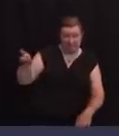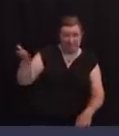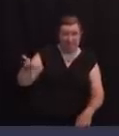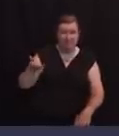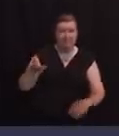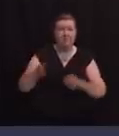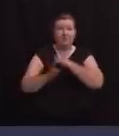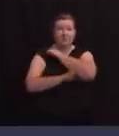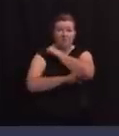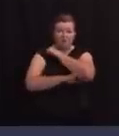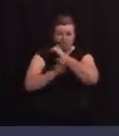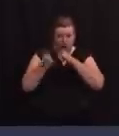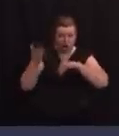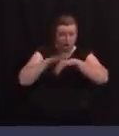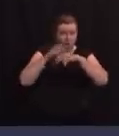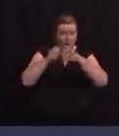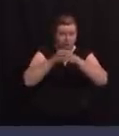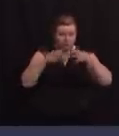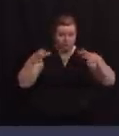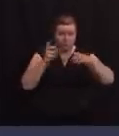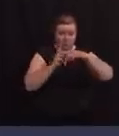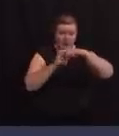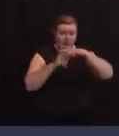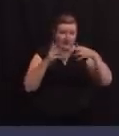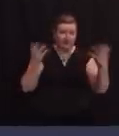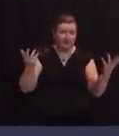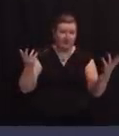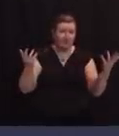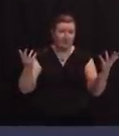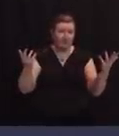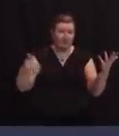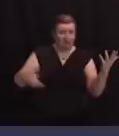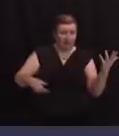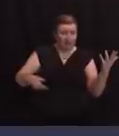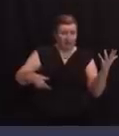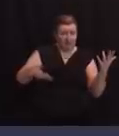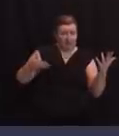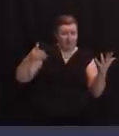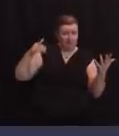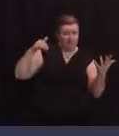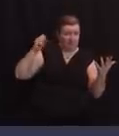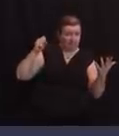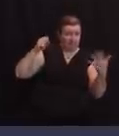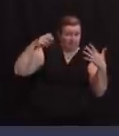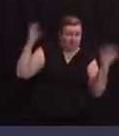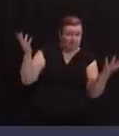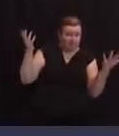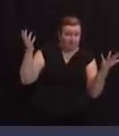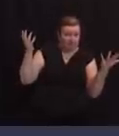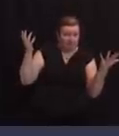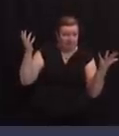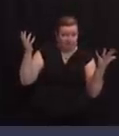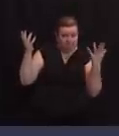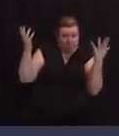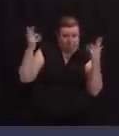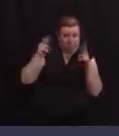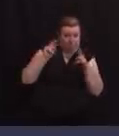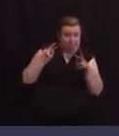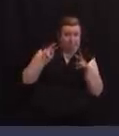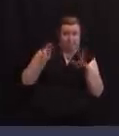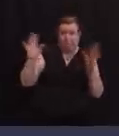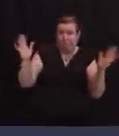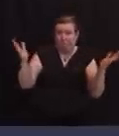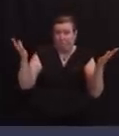fall? Yeah, as we all go back indoors, I would think the answer is that is something that we will be focused very closely